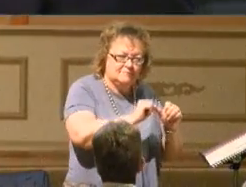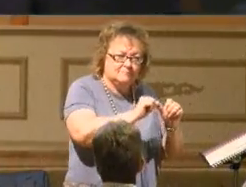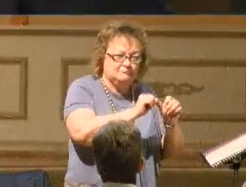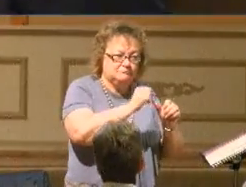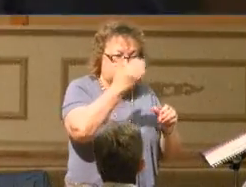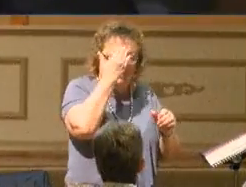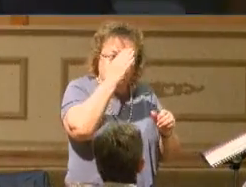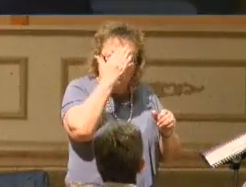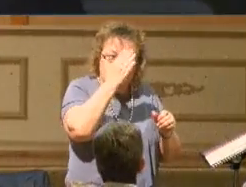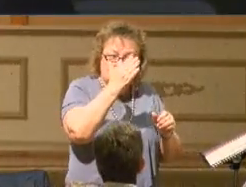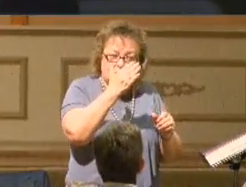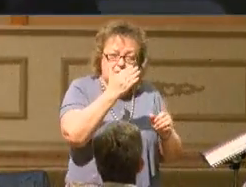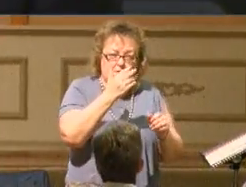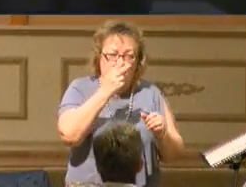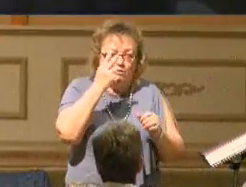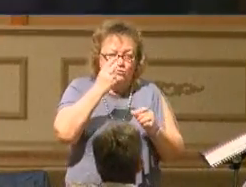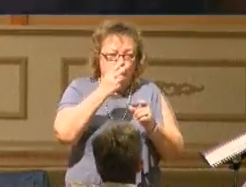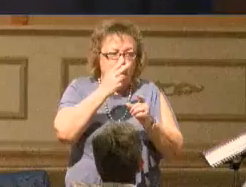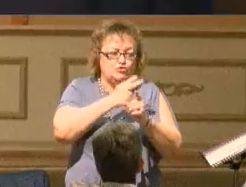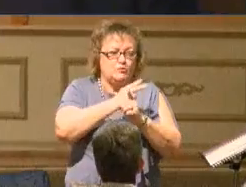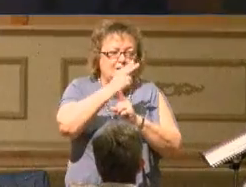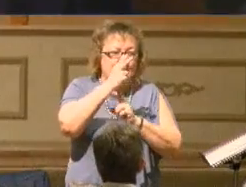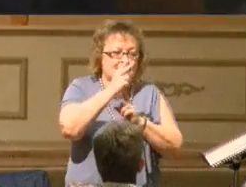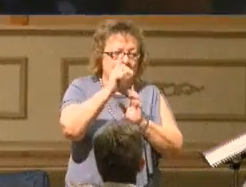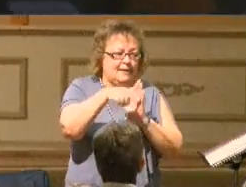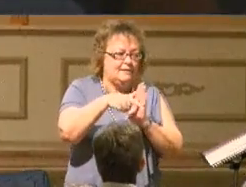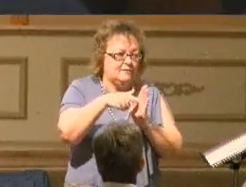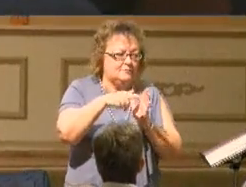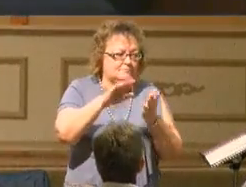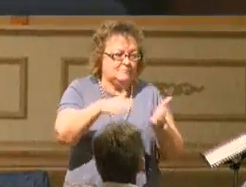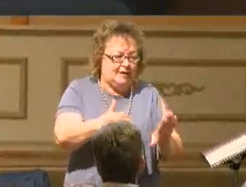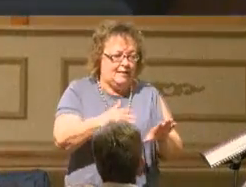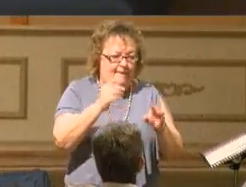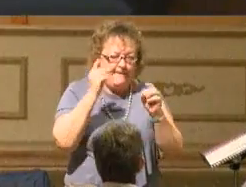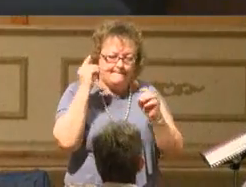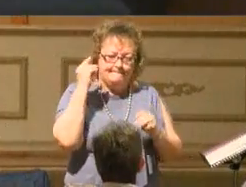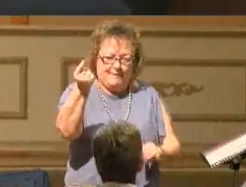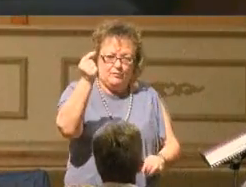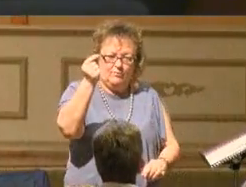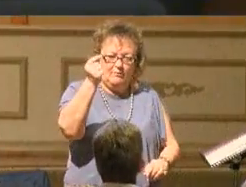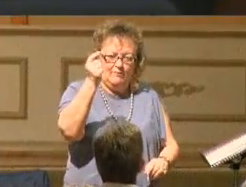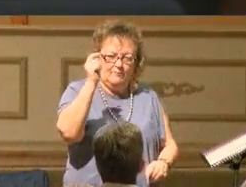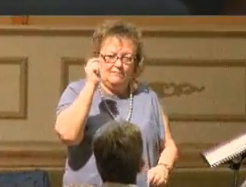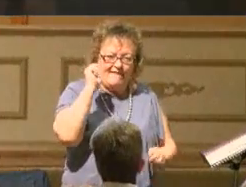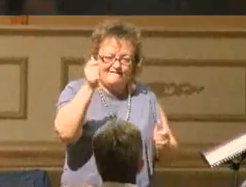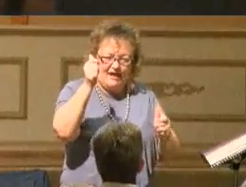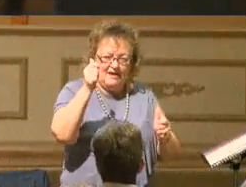not knowing that 2 months later, her life is over. His life is done.